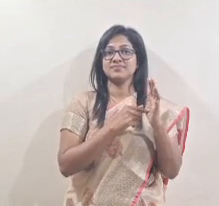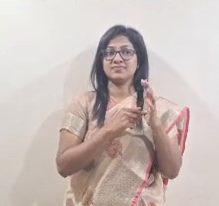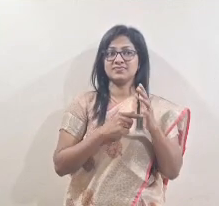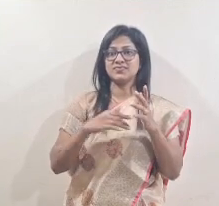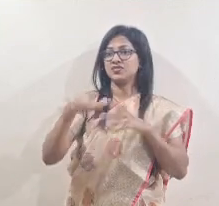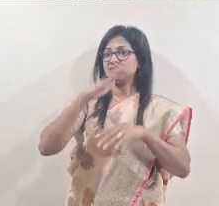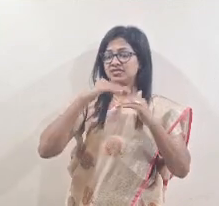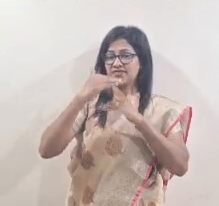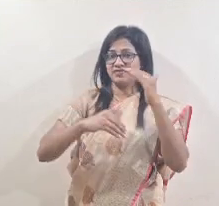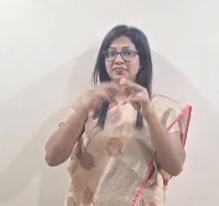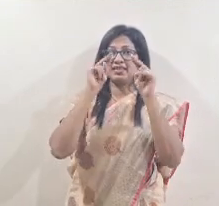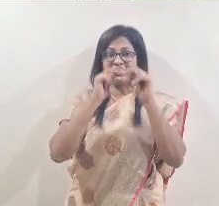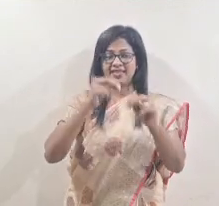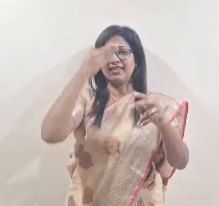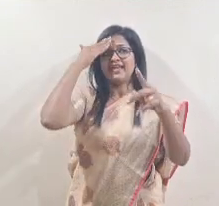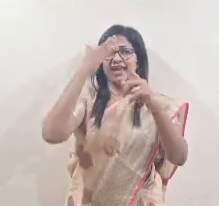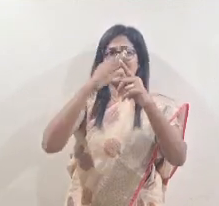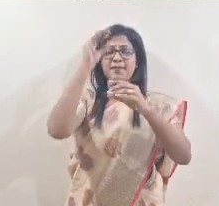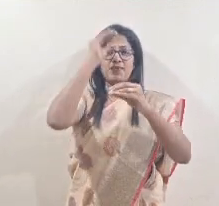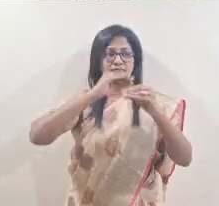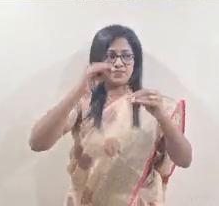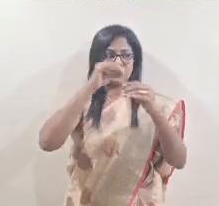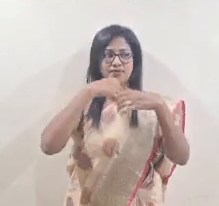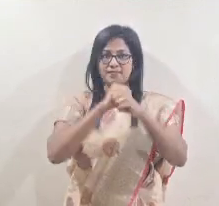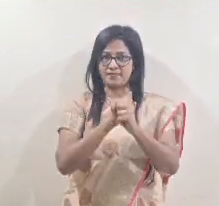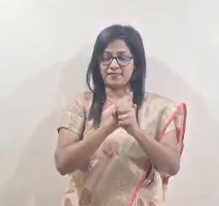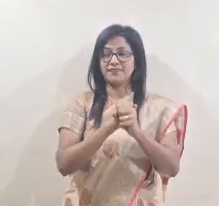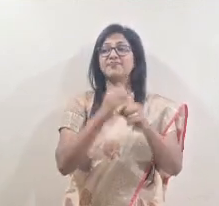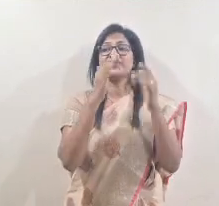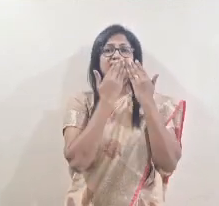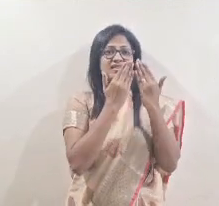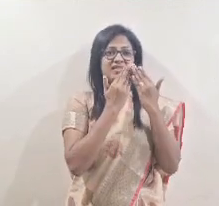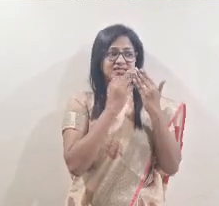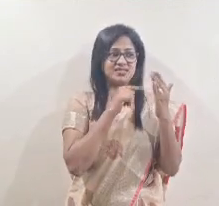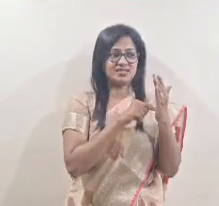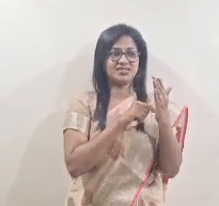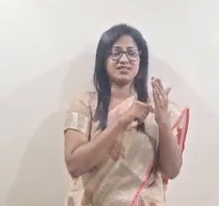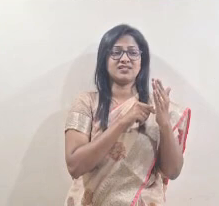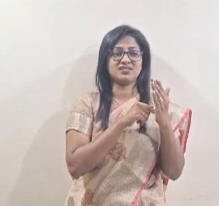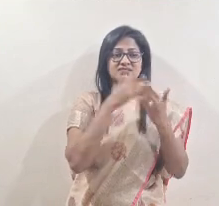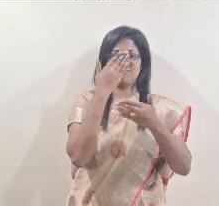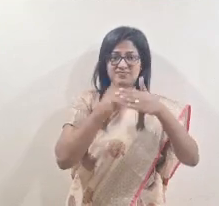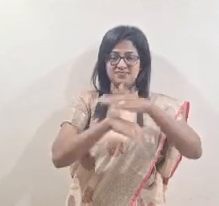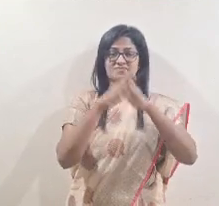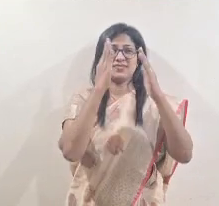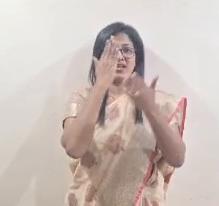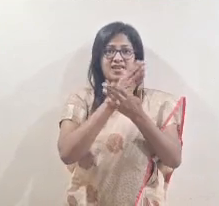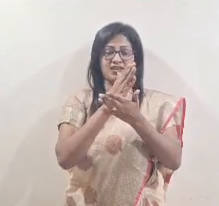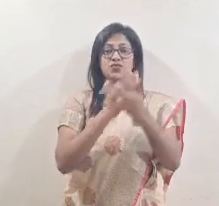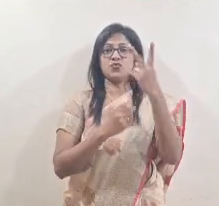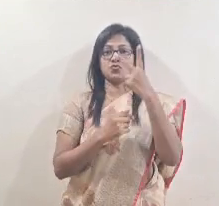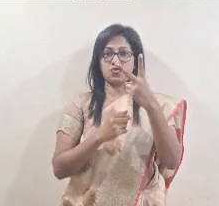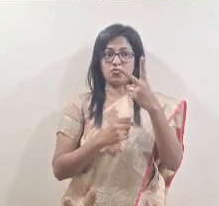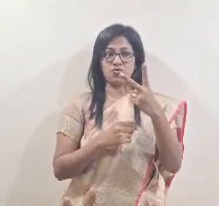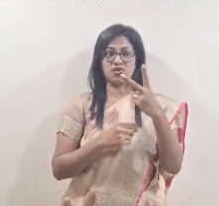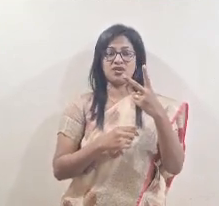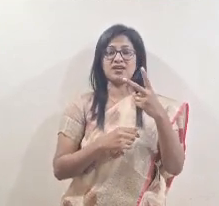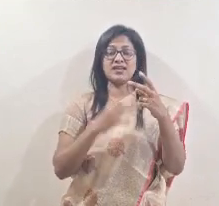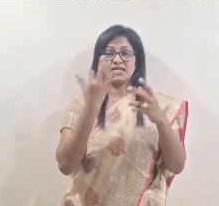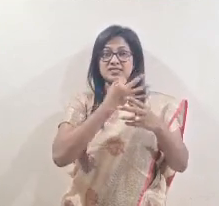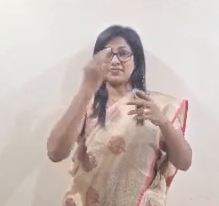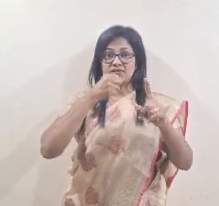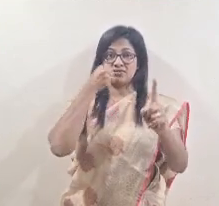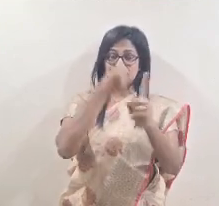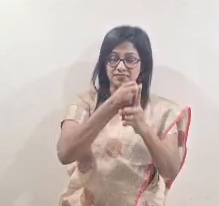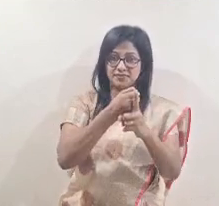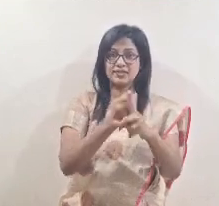need, aim, and my objectives. Then for literature, I have divided into two different aspects. One was the spatial